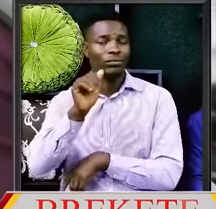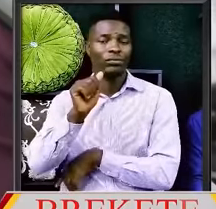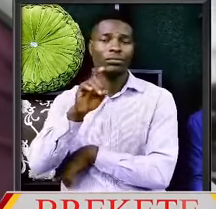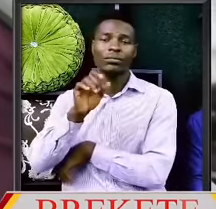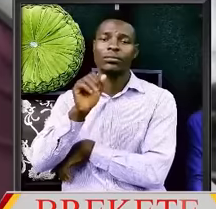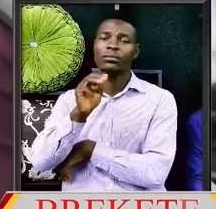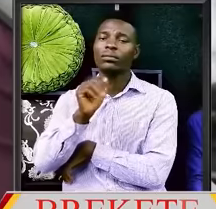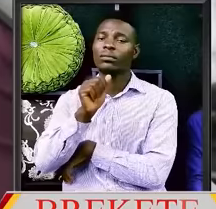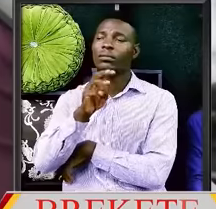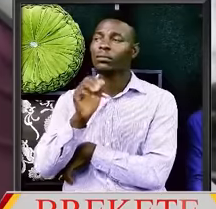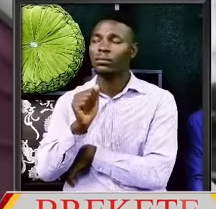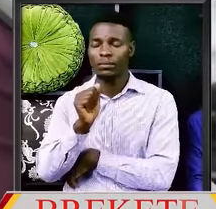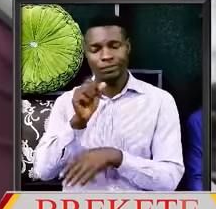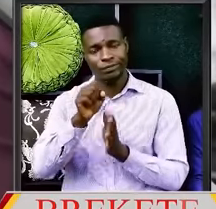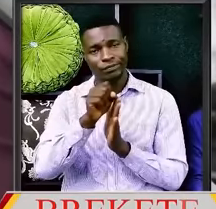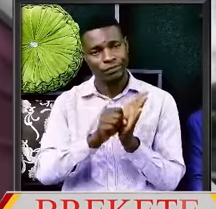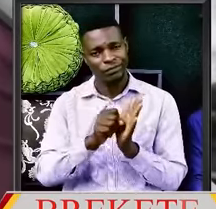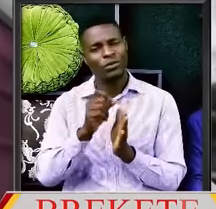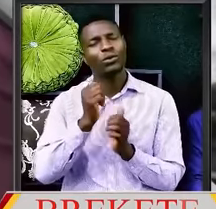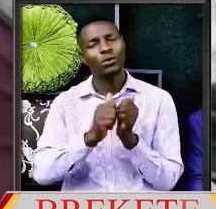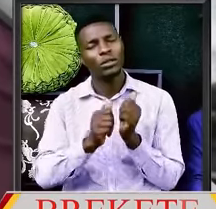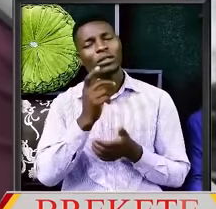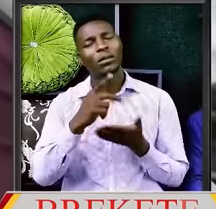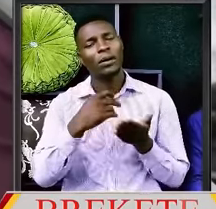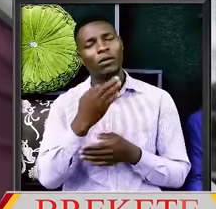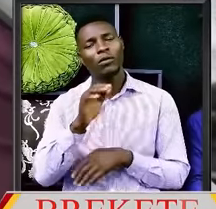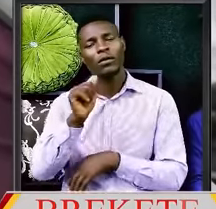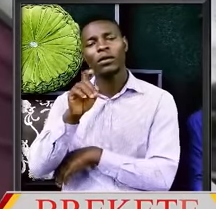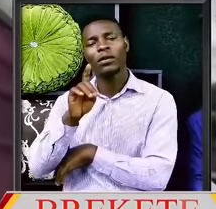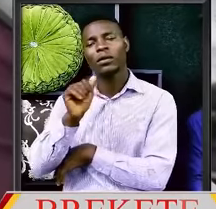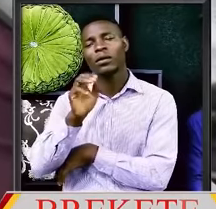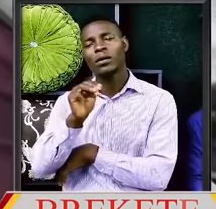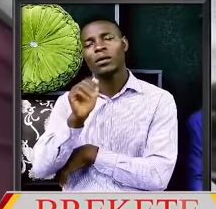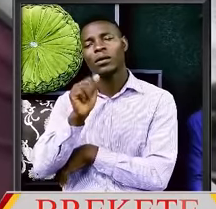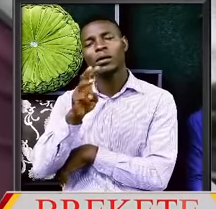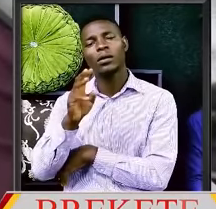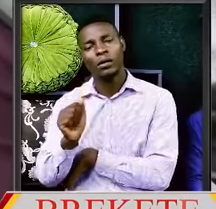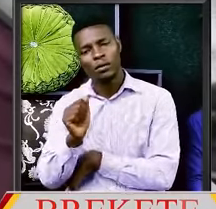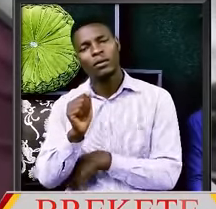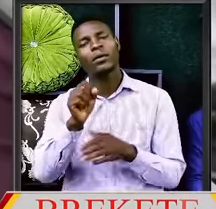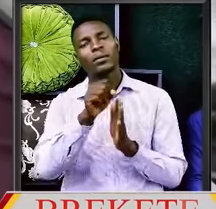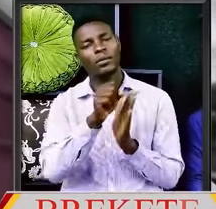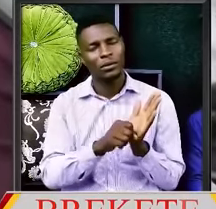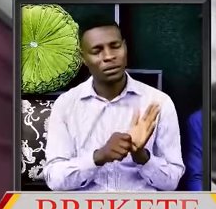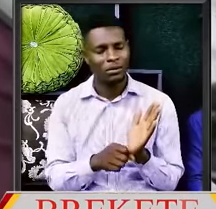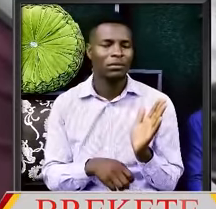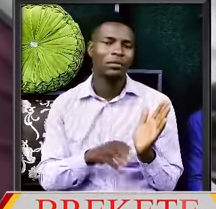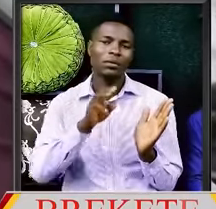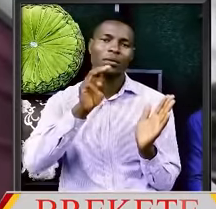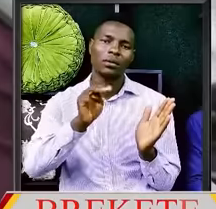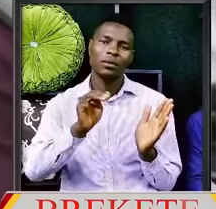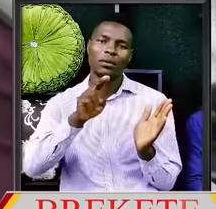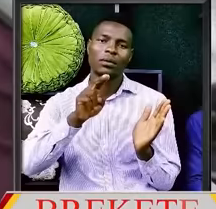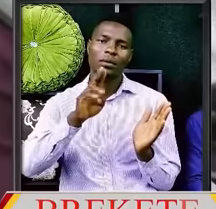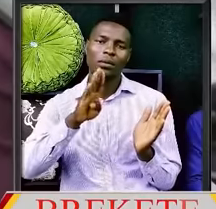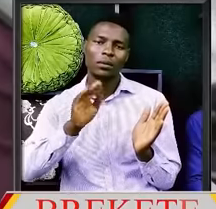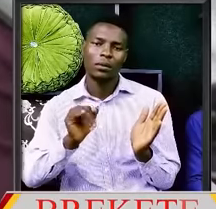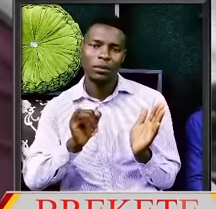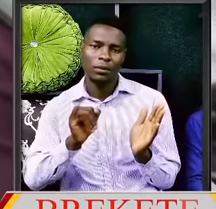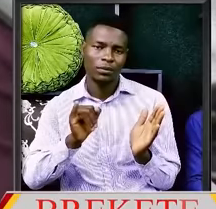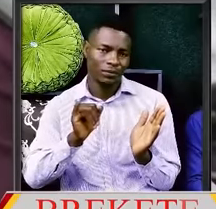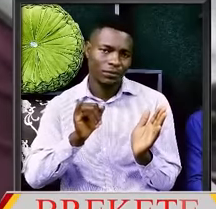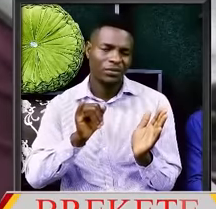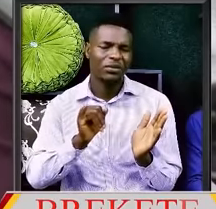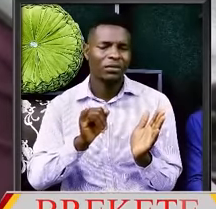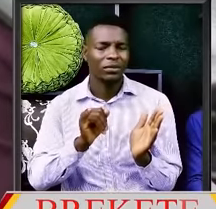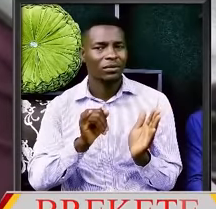Which part of Adamawa State, ma? Movie precisely. Okay, make you off. Stay away from the TV where